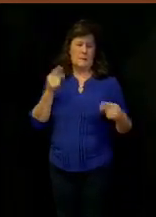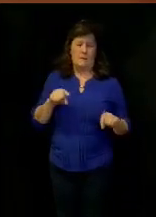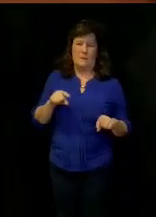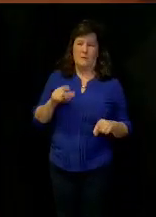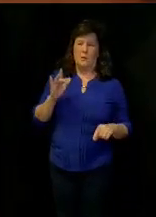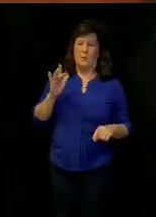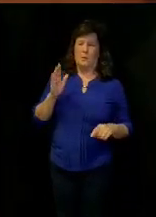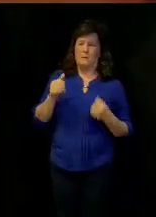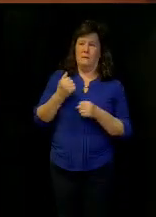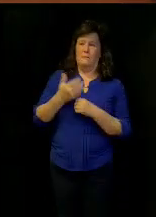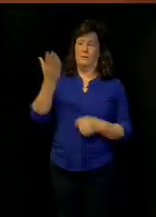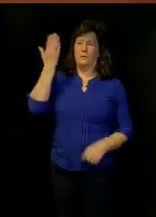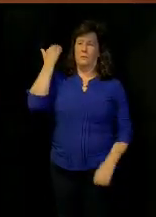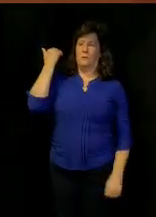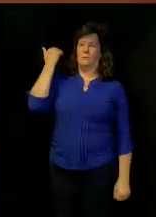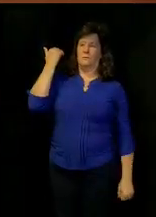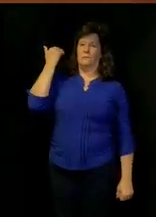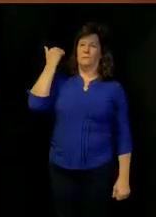ago.